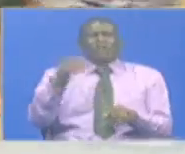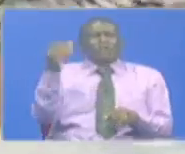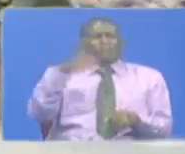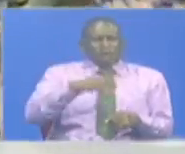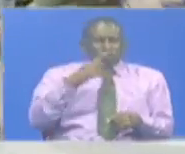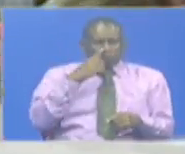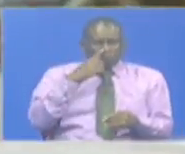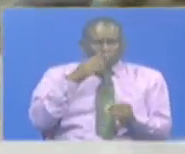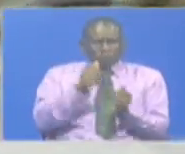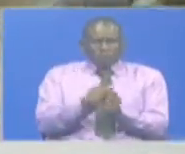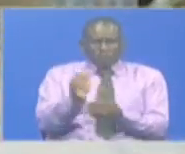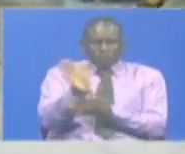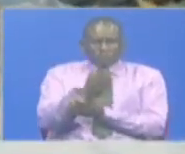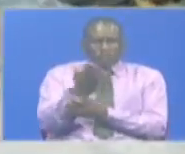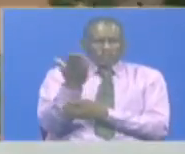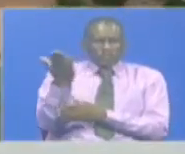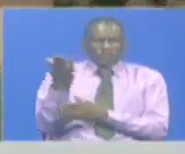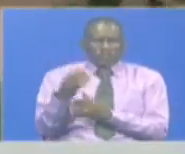fish.